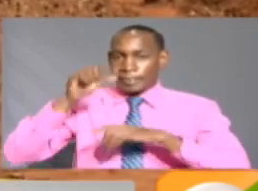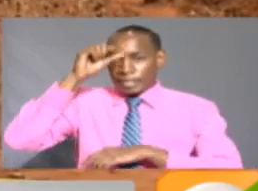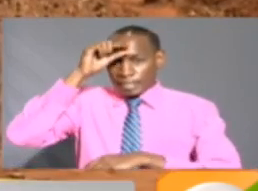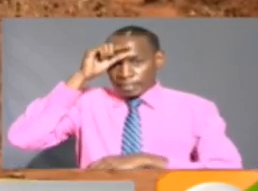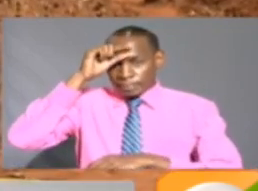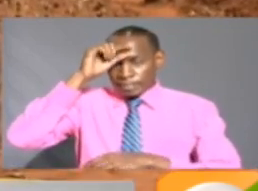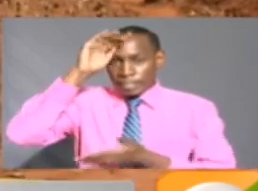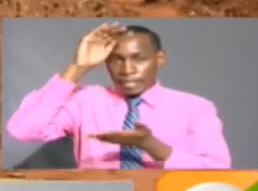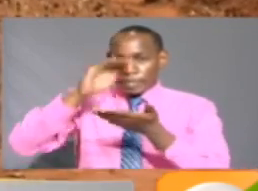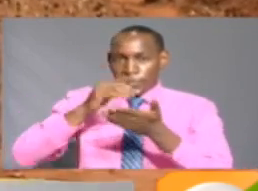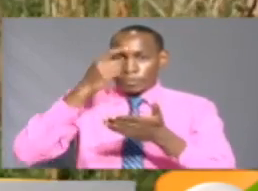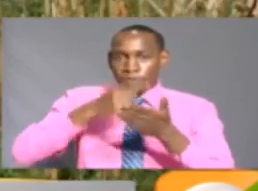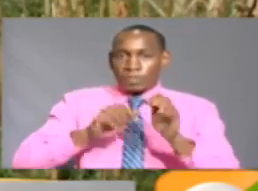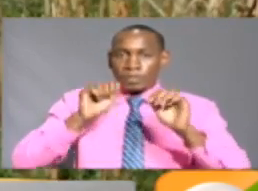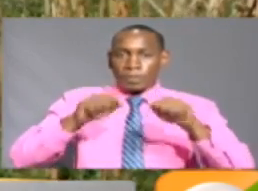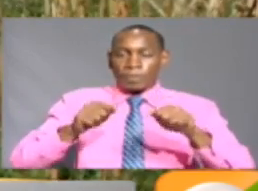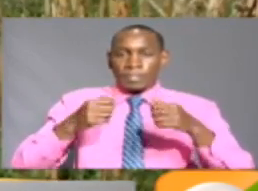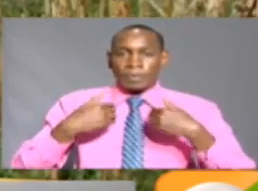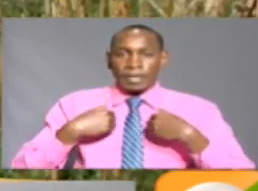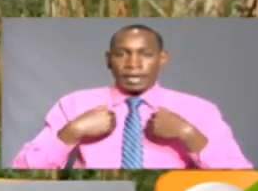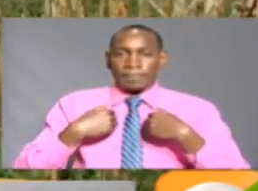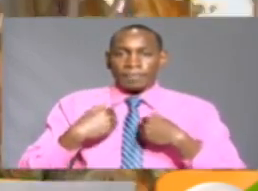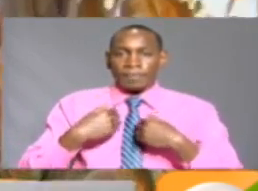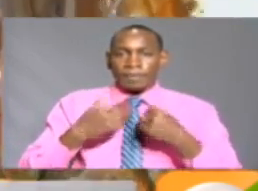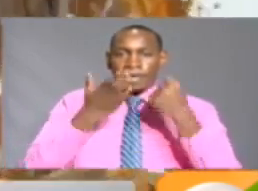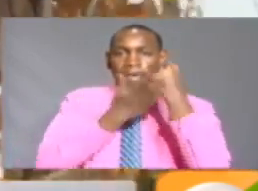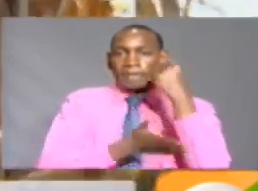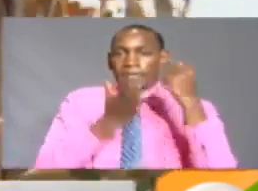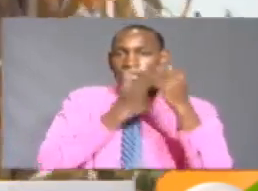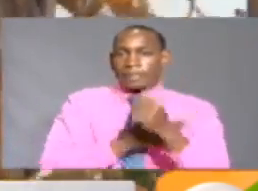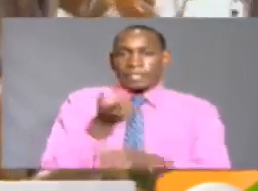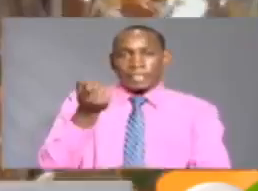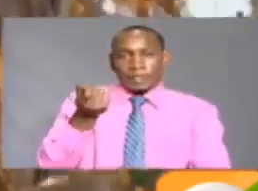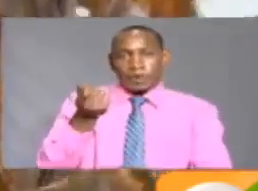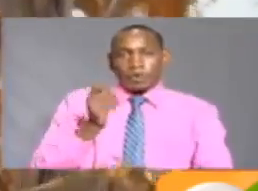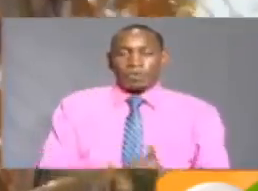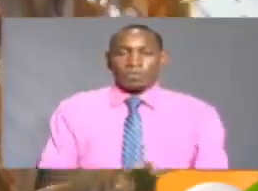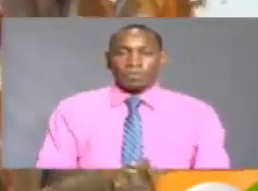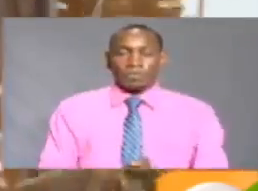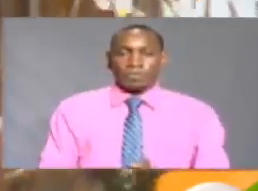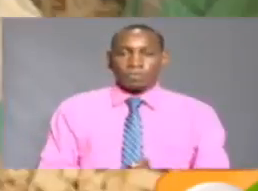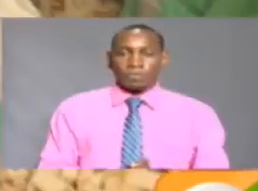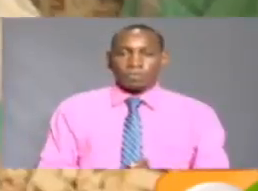subsidy are likely to get poor yield this season. Raquel Muigai, Citizen TV.